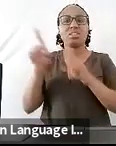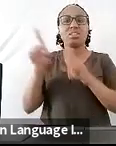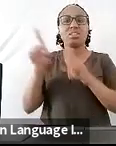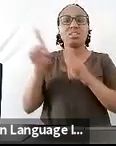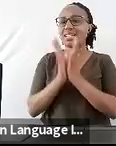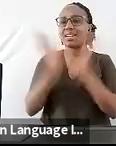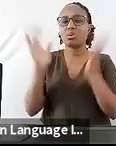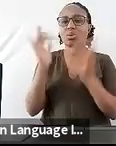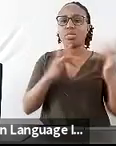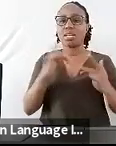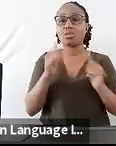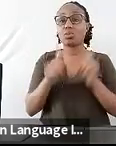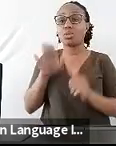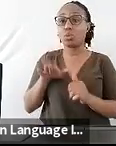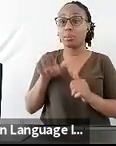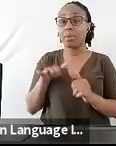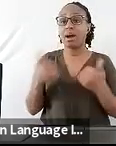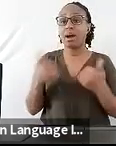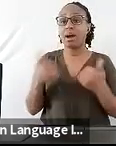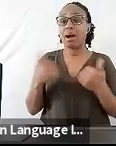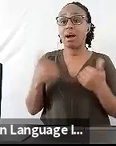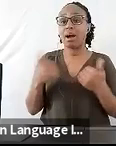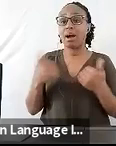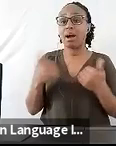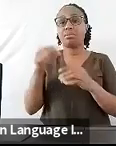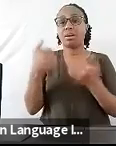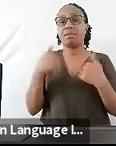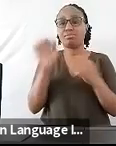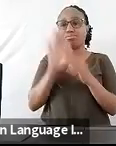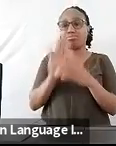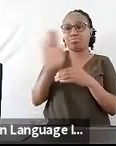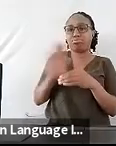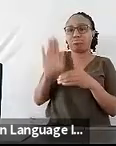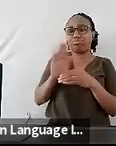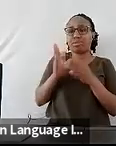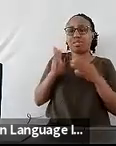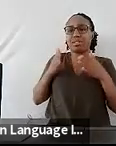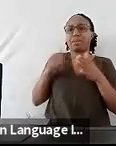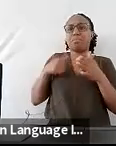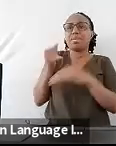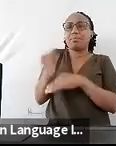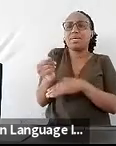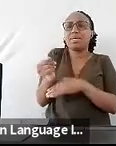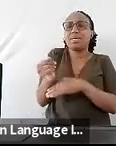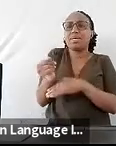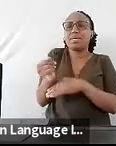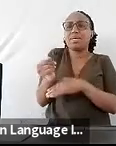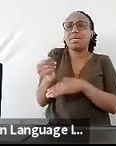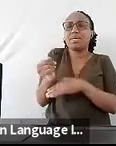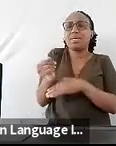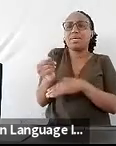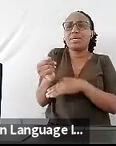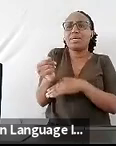backpacking under the where will I pee question, things that men wouldn't have to think about. But you also talk